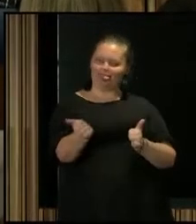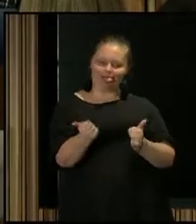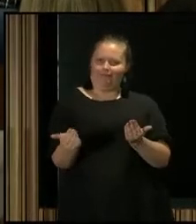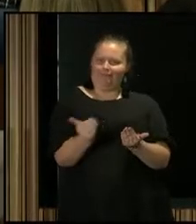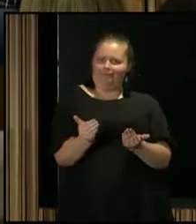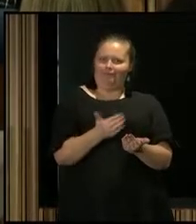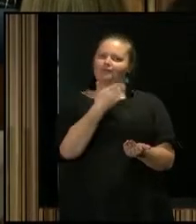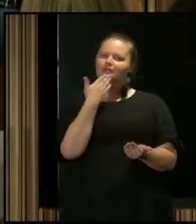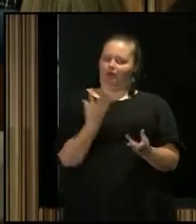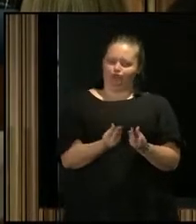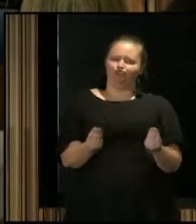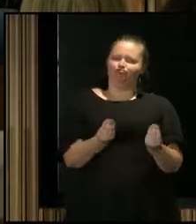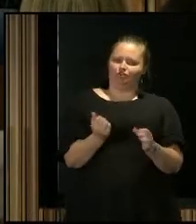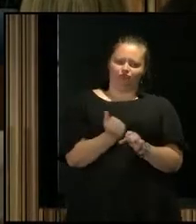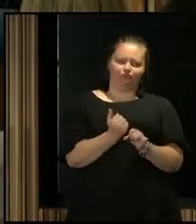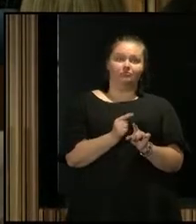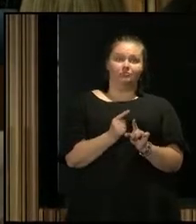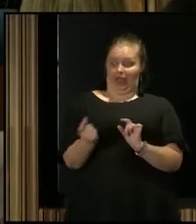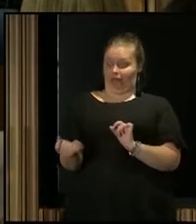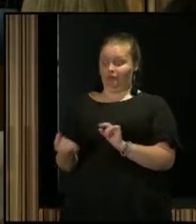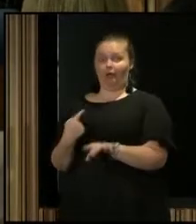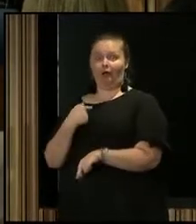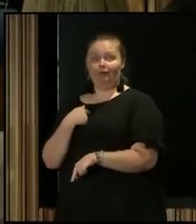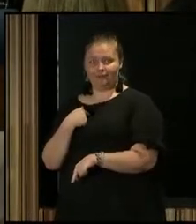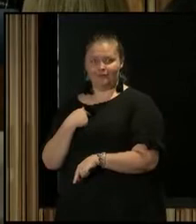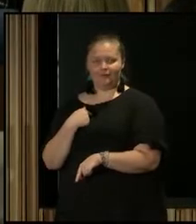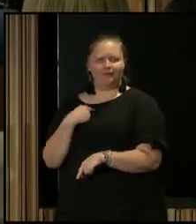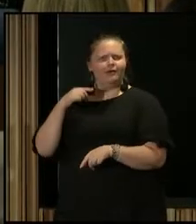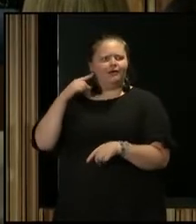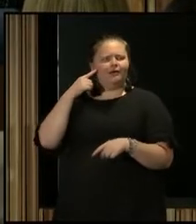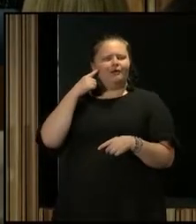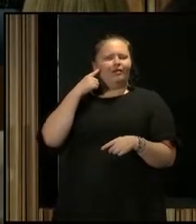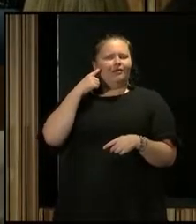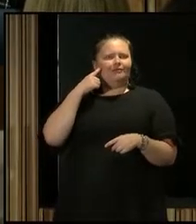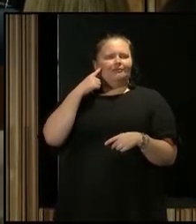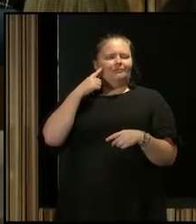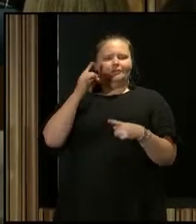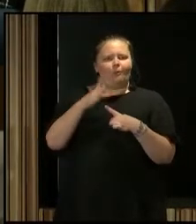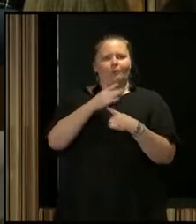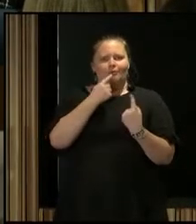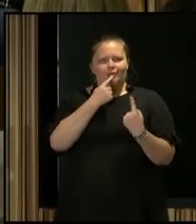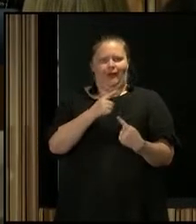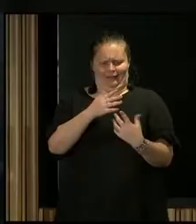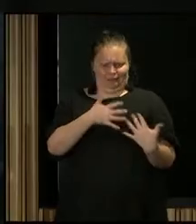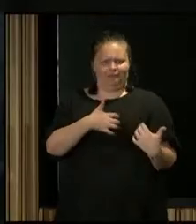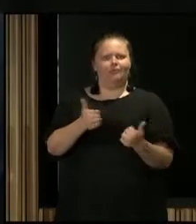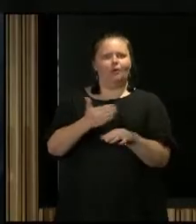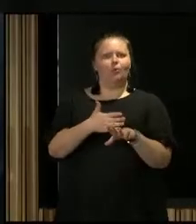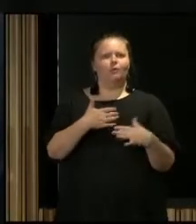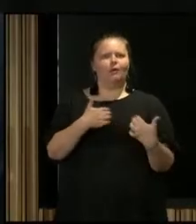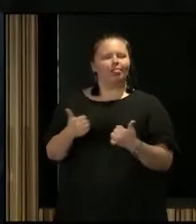nice resources together. And he wrote back. Yeah. Like, I just don't think you can overstate how effective it can be. People don't care.